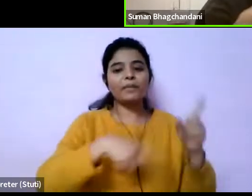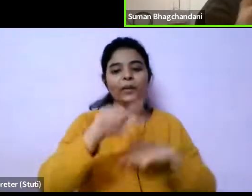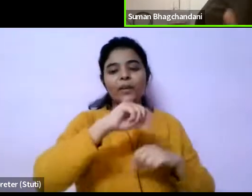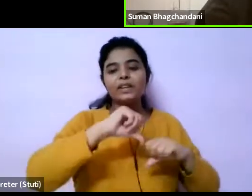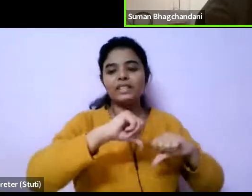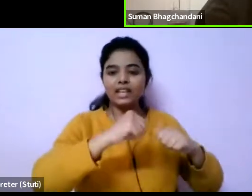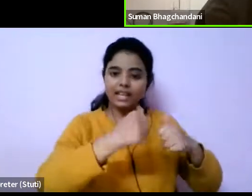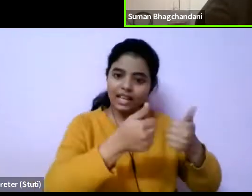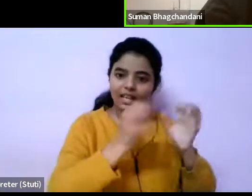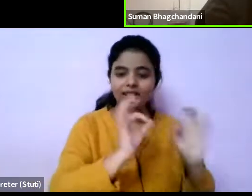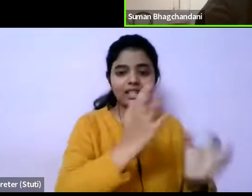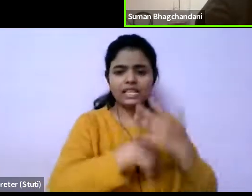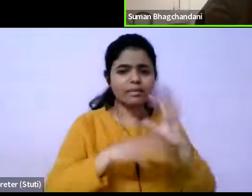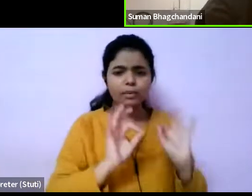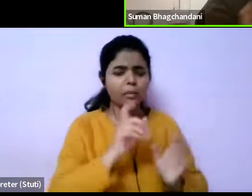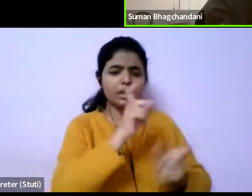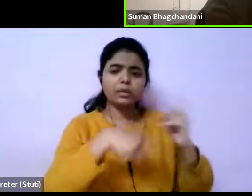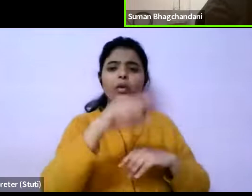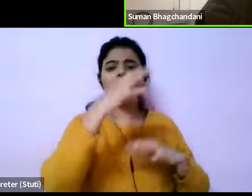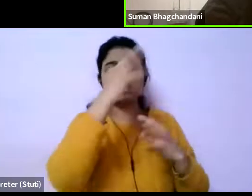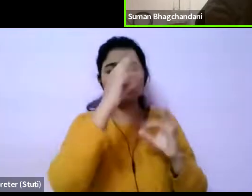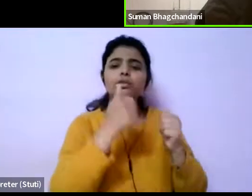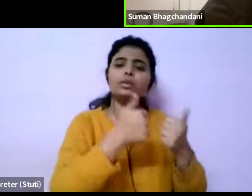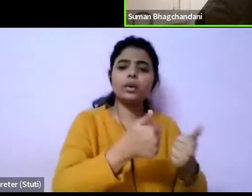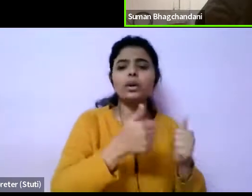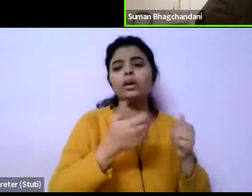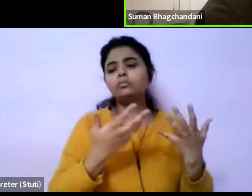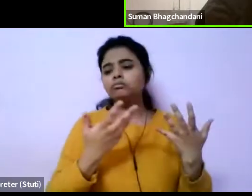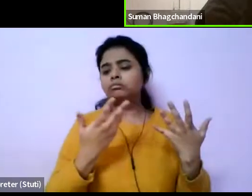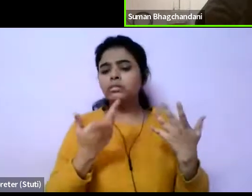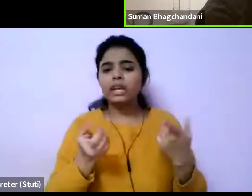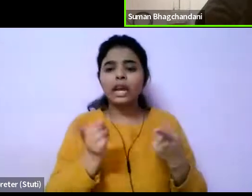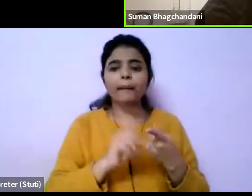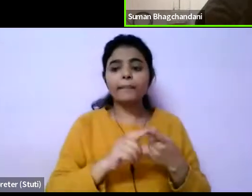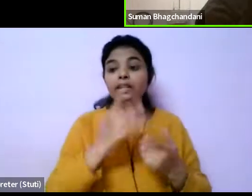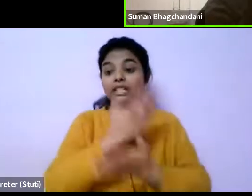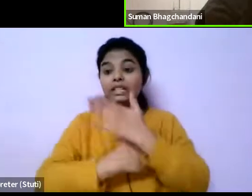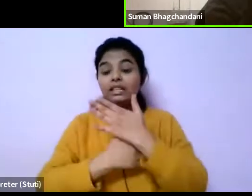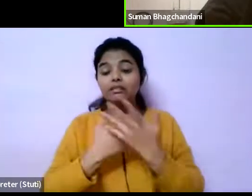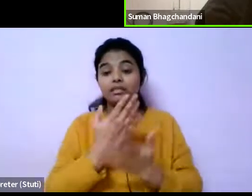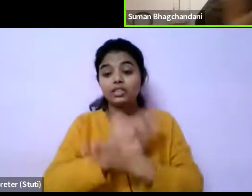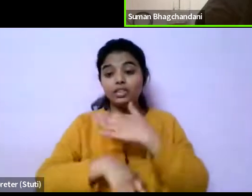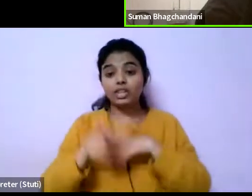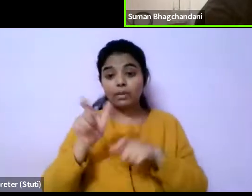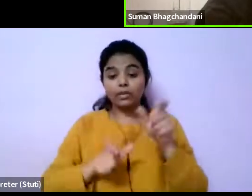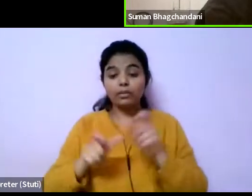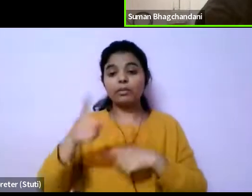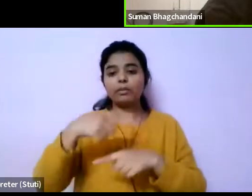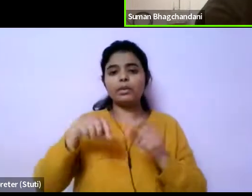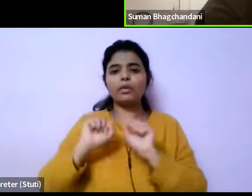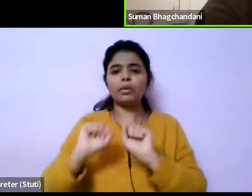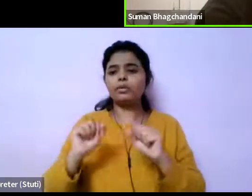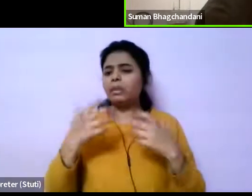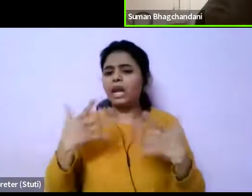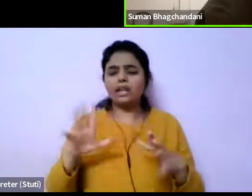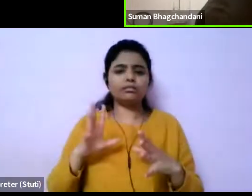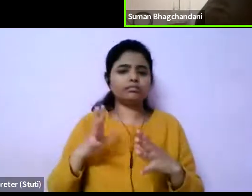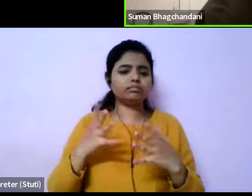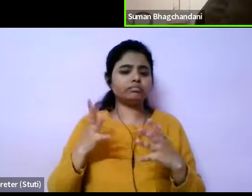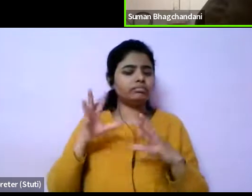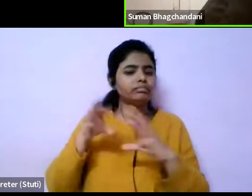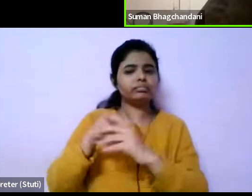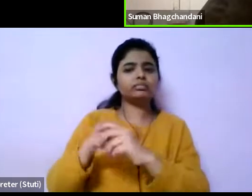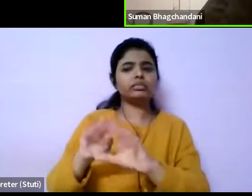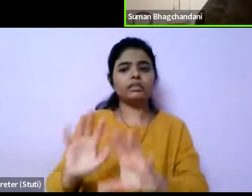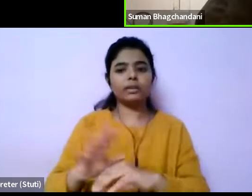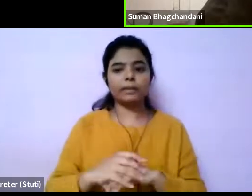with able-bodied subjects, attentively received by non-disabled dancers who aspire to vicariously participate in the ritual.